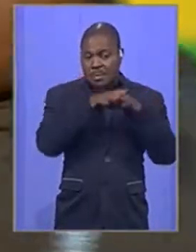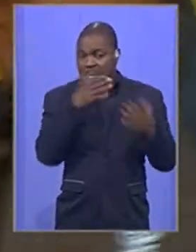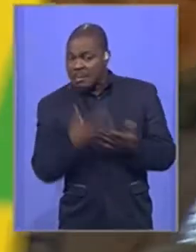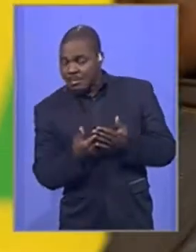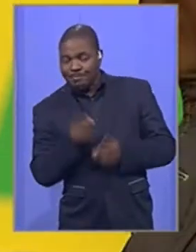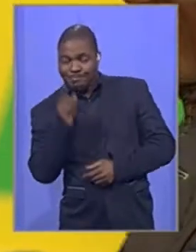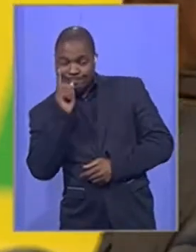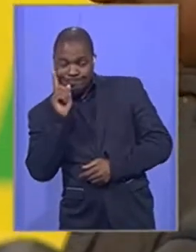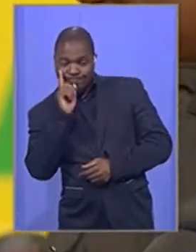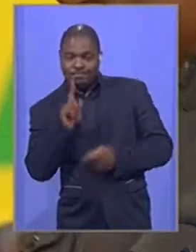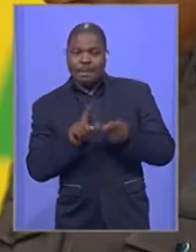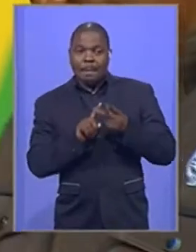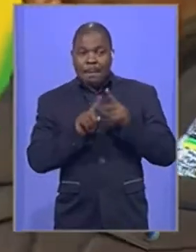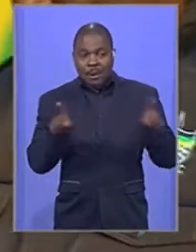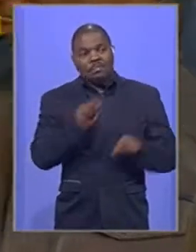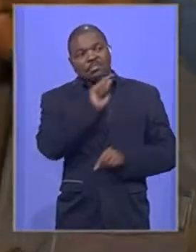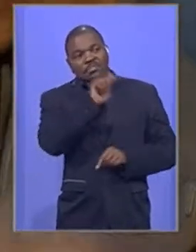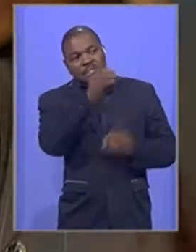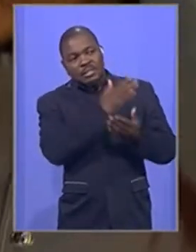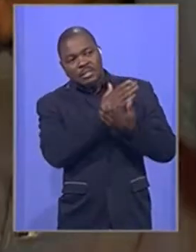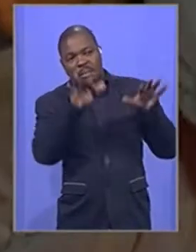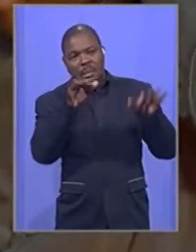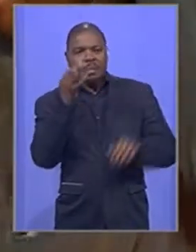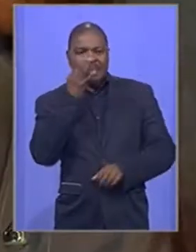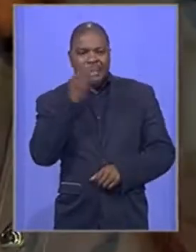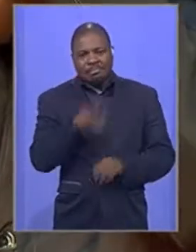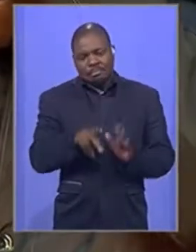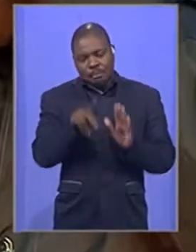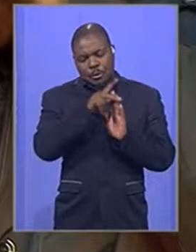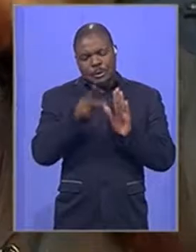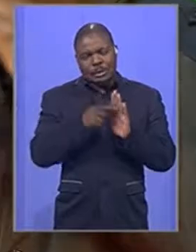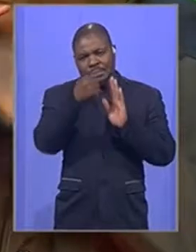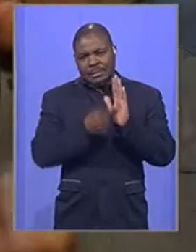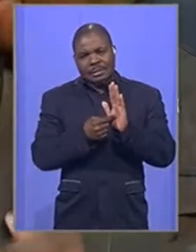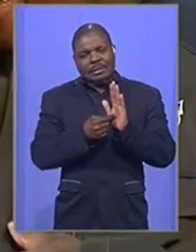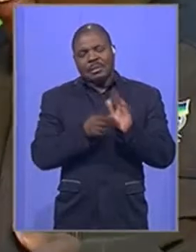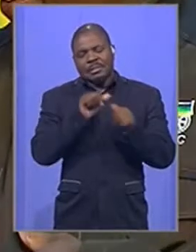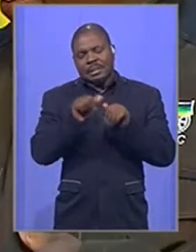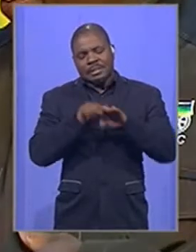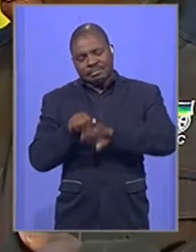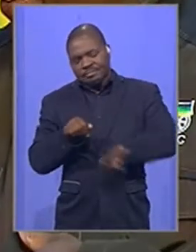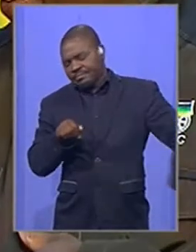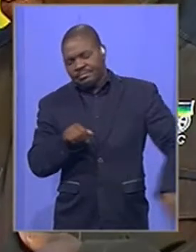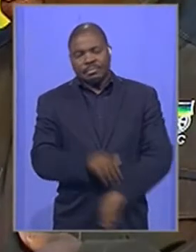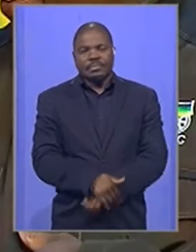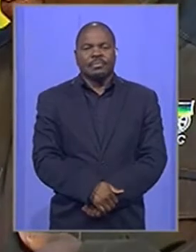mororo go santse go na le ditokololo dingwe tse di reng maitlhomo a mokgatlho a beelwe thoko.